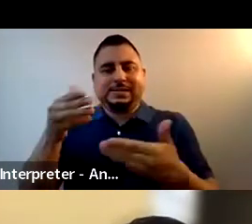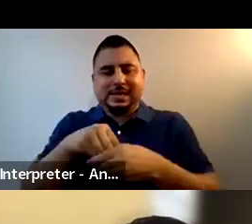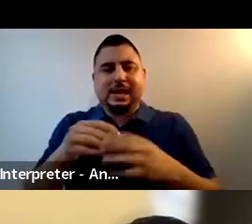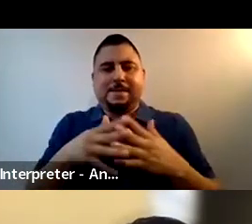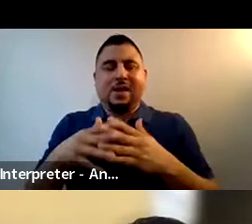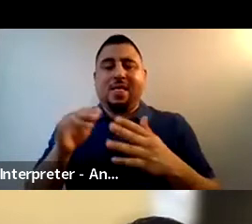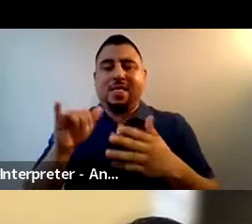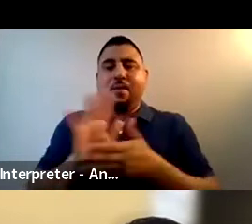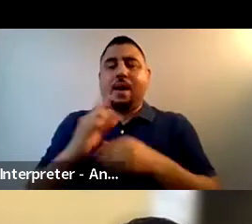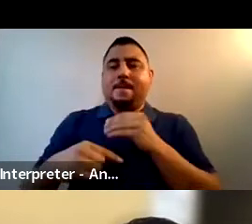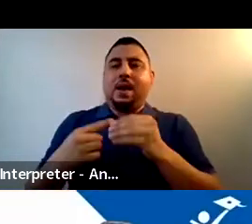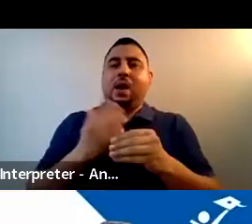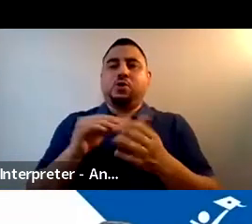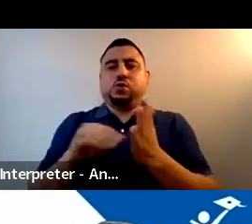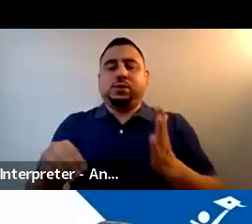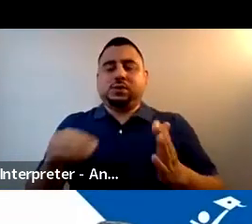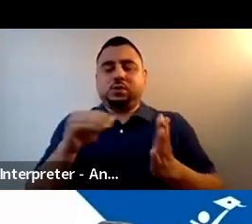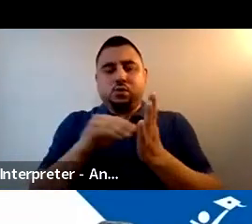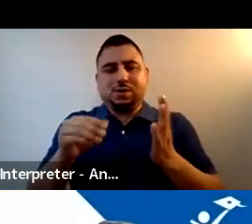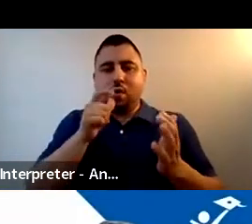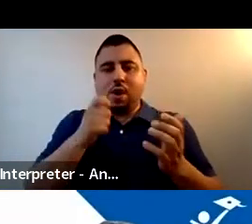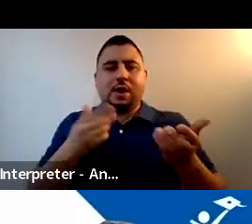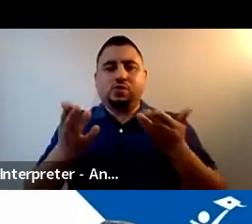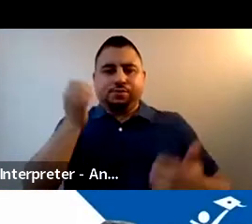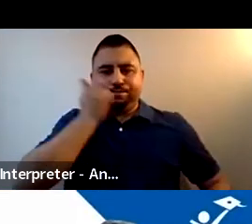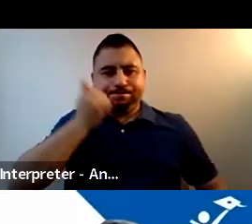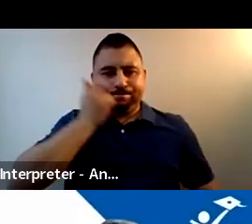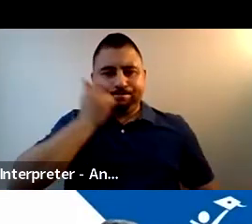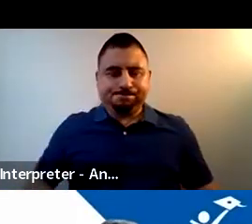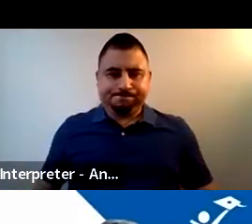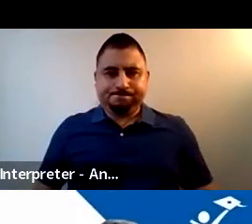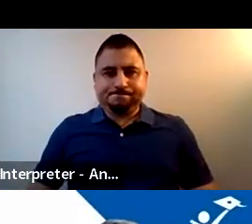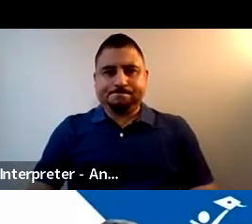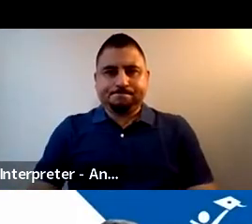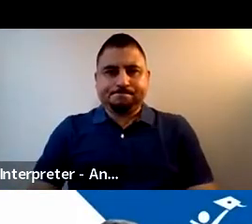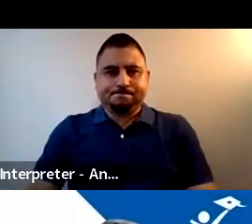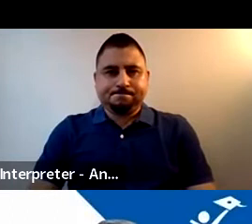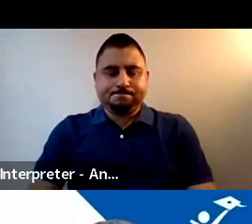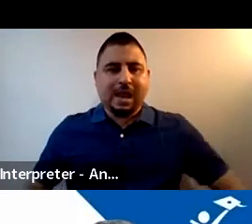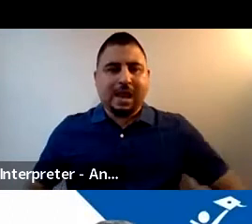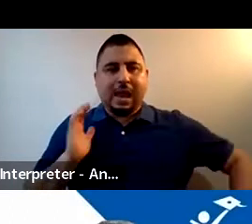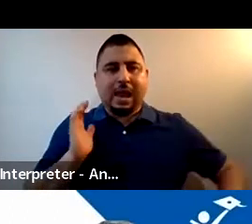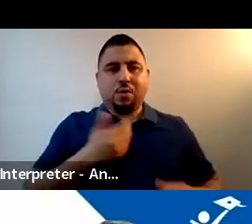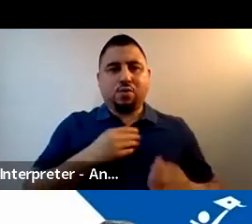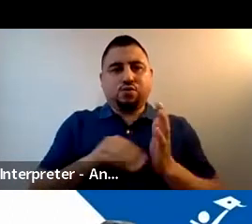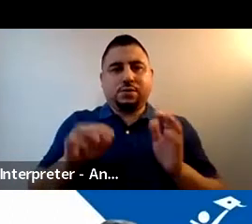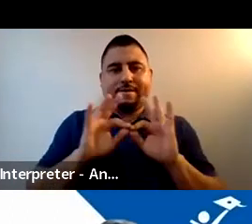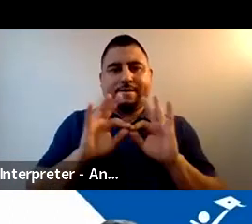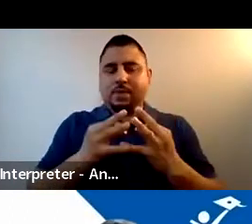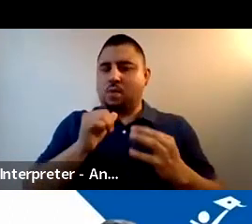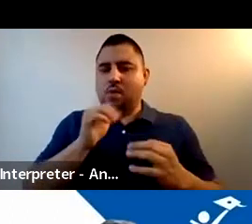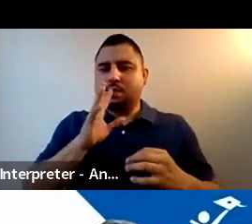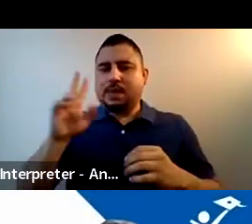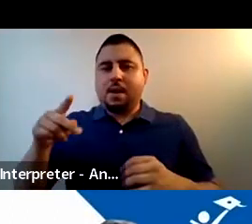our students, the students that I serve every day. Our students and their families will not speak